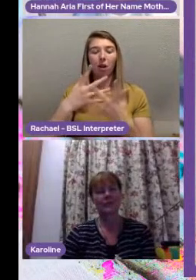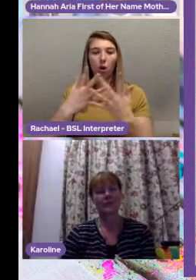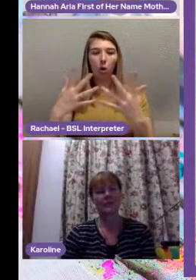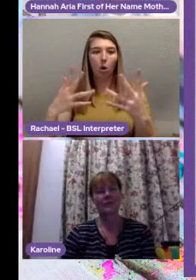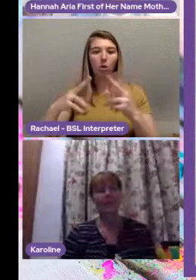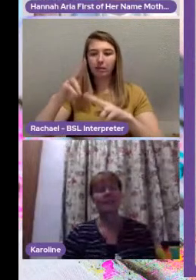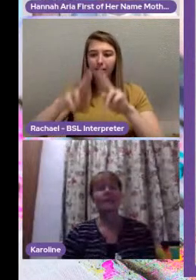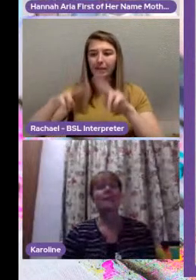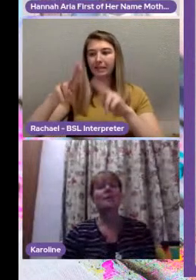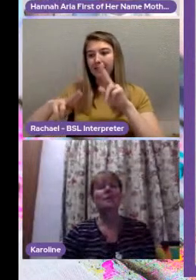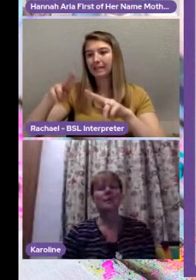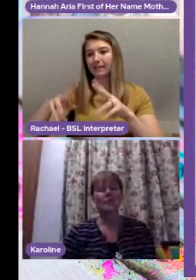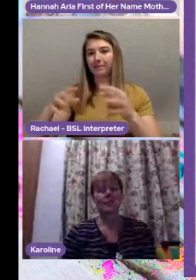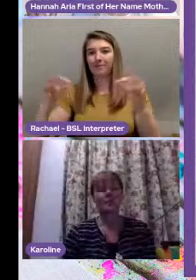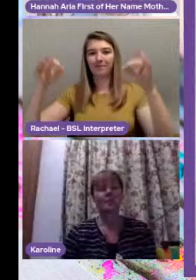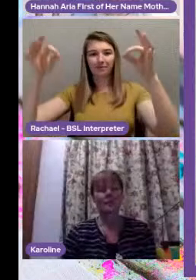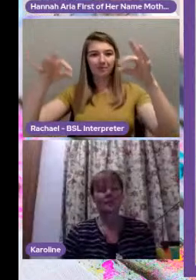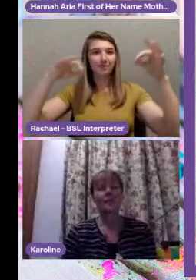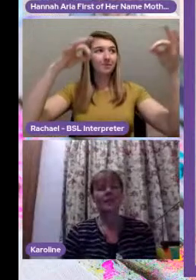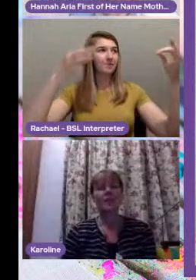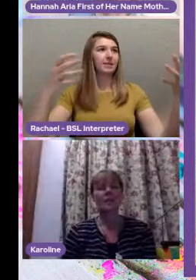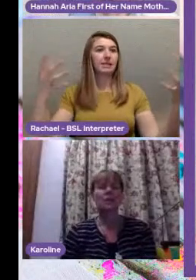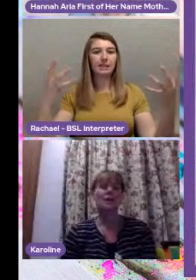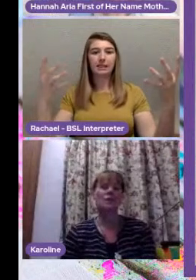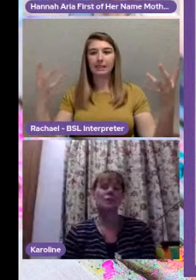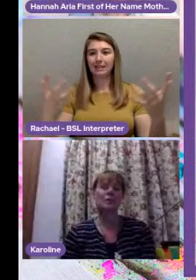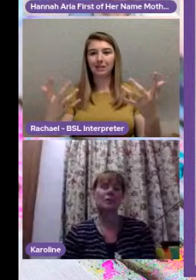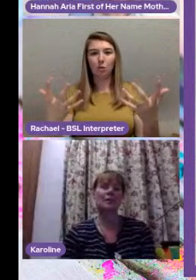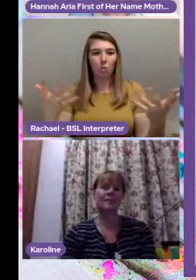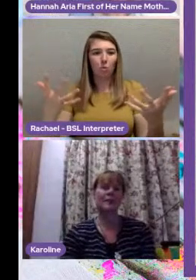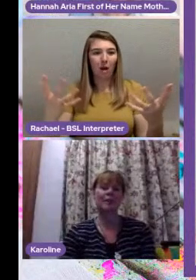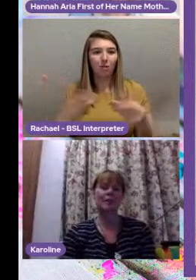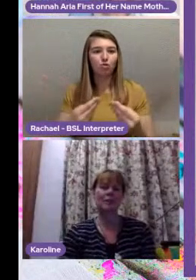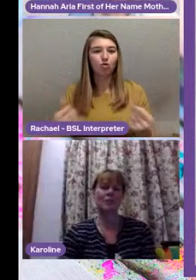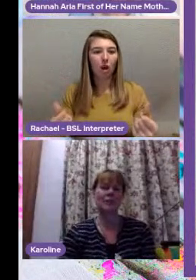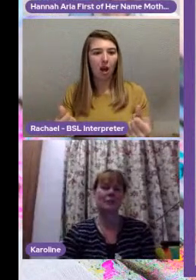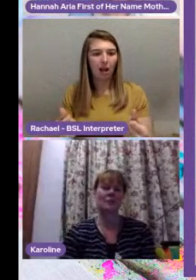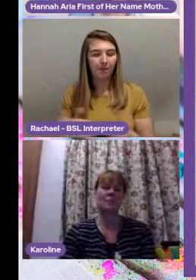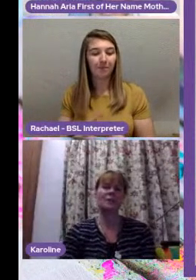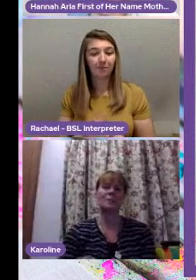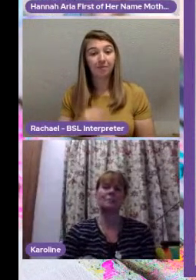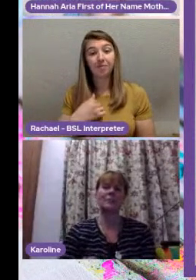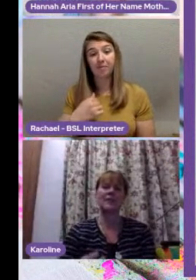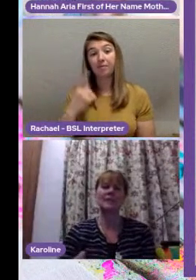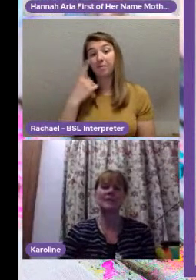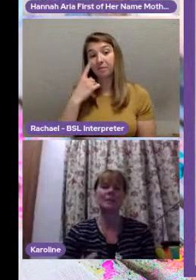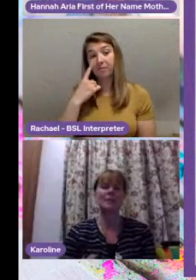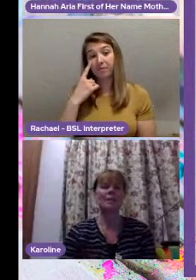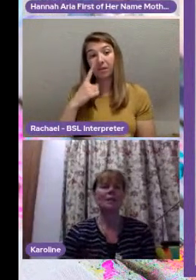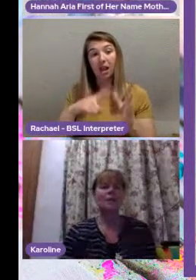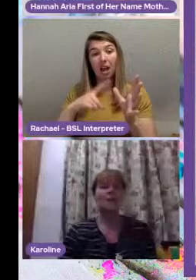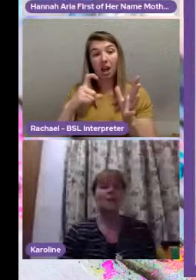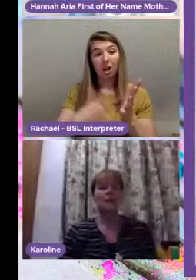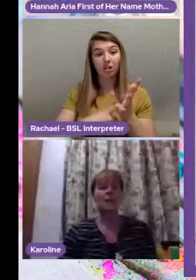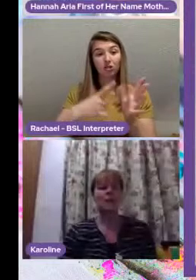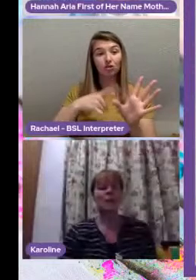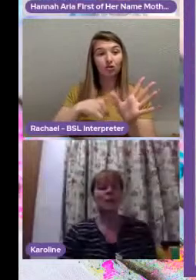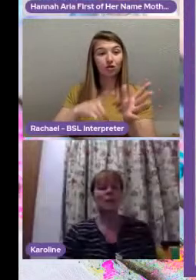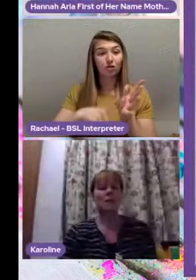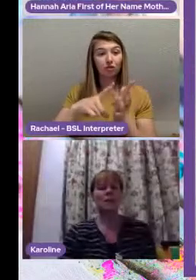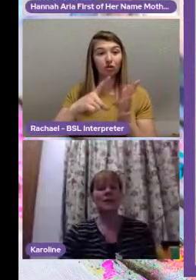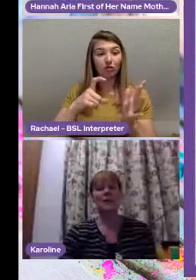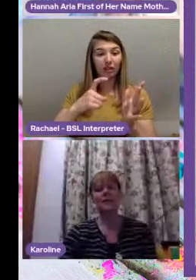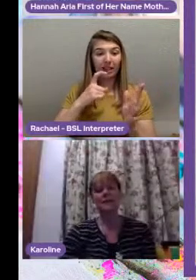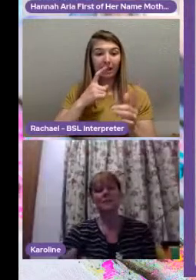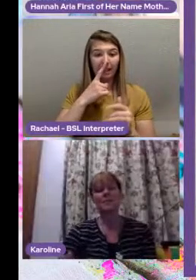they wear enough to, like, dry them and keep them for a few weeks, aren't they? Well, I found the acrylic was a bit... See this kind of, like, all these new techniques, you